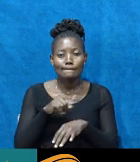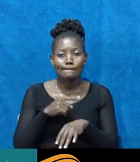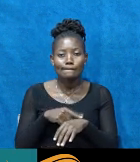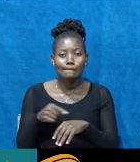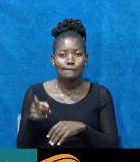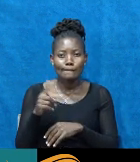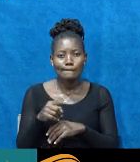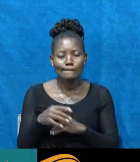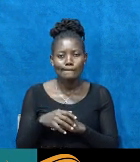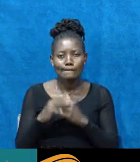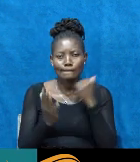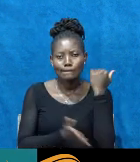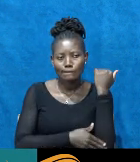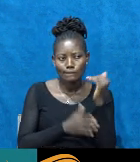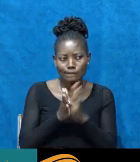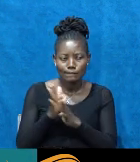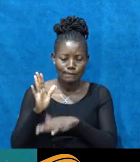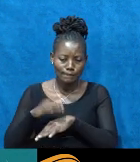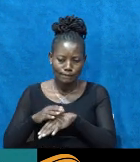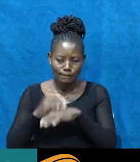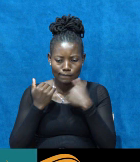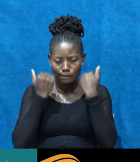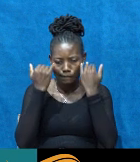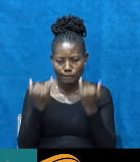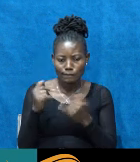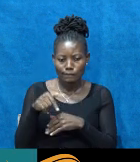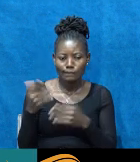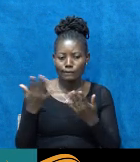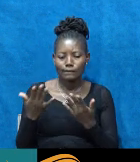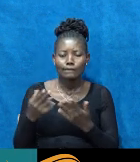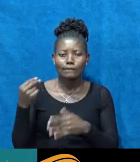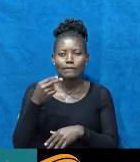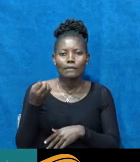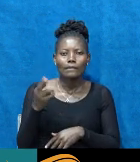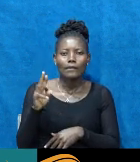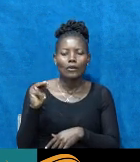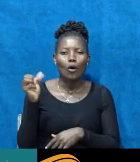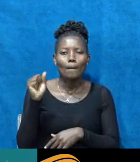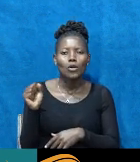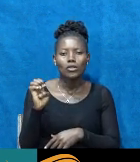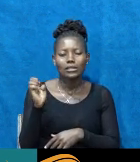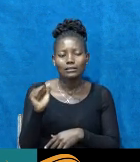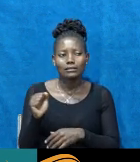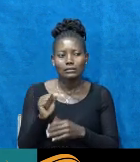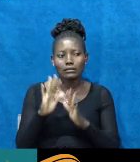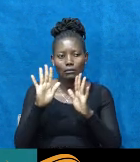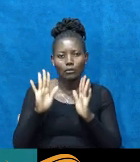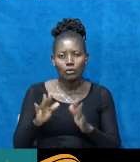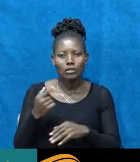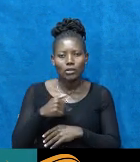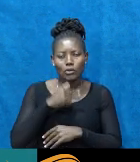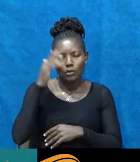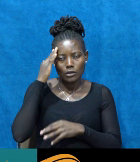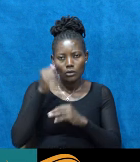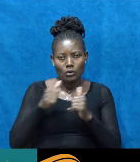good stress, this is where now the hormones are usually coming in. So we know the disadvantage of